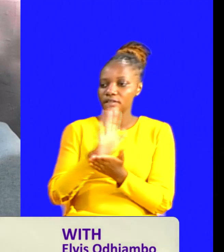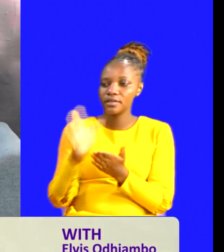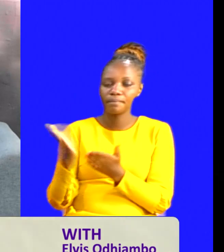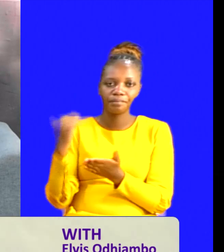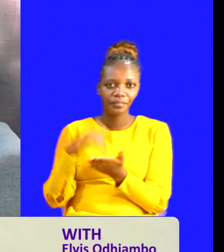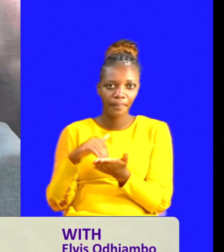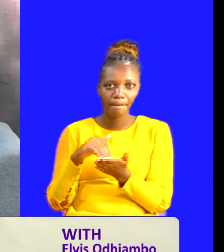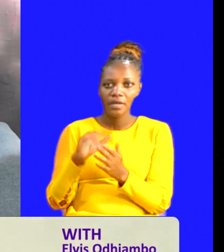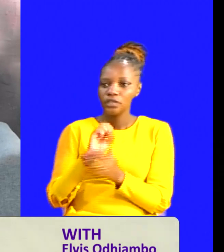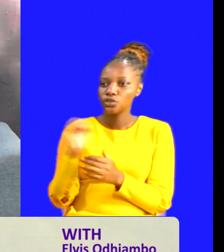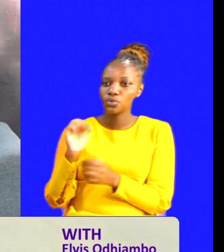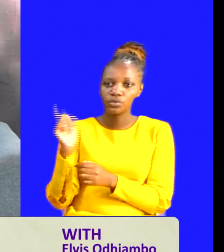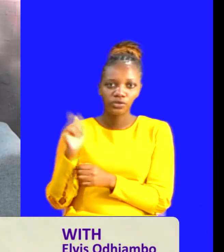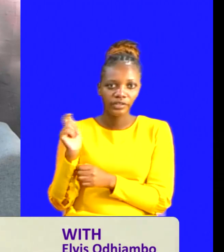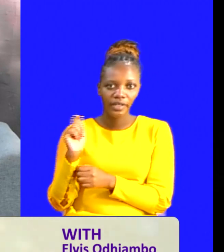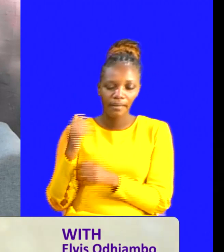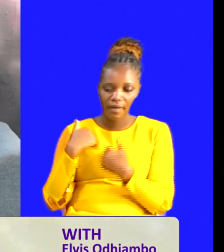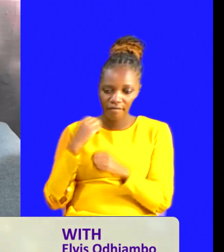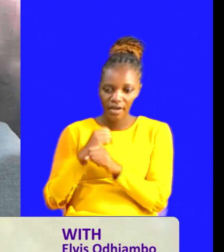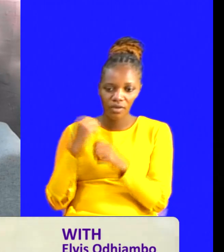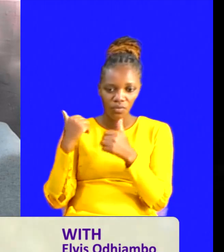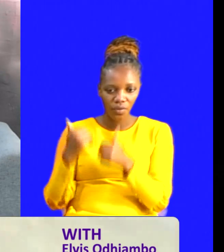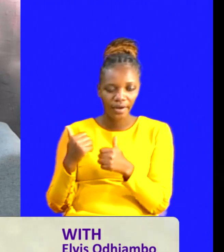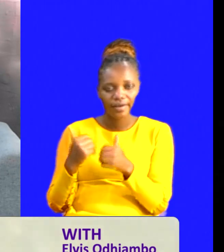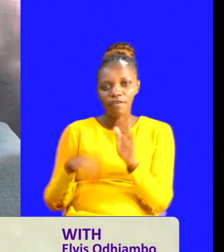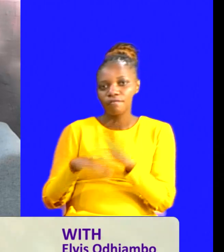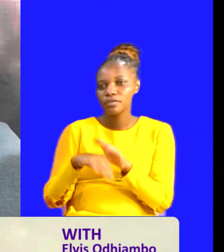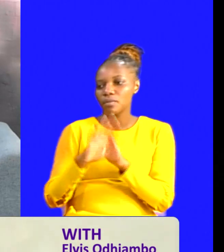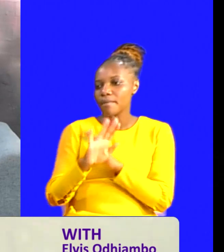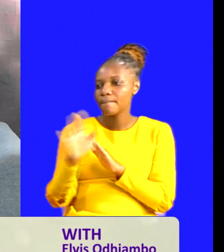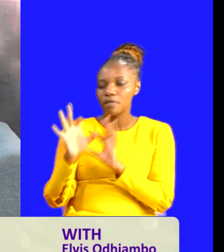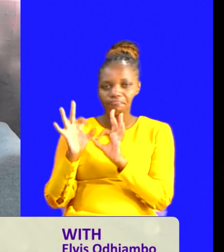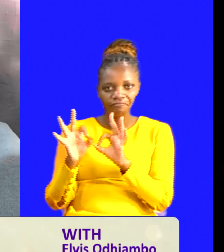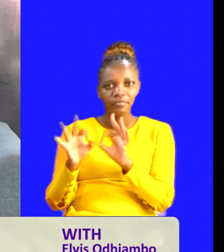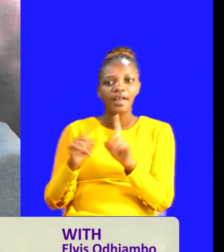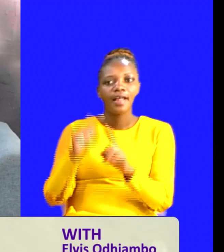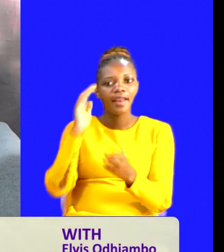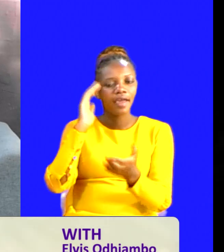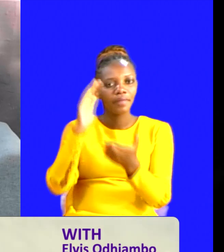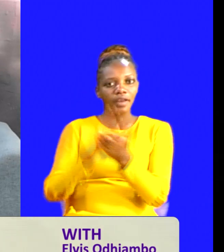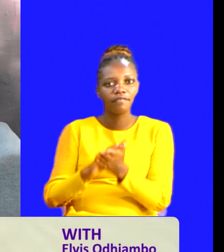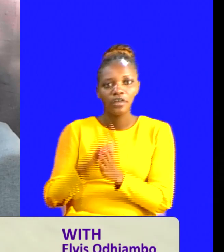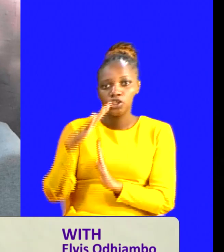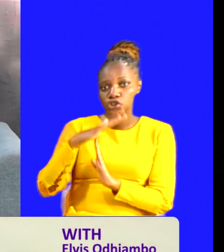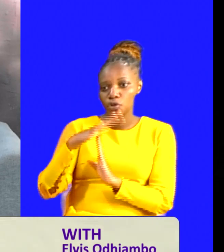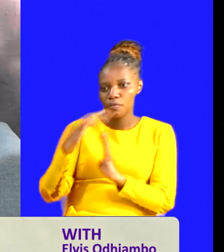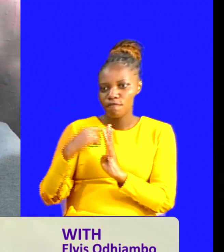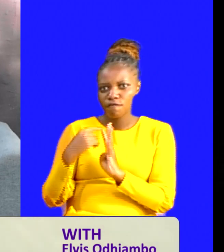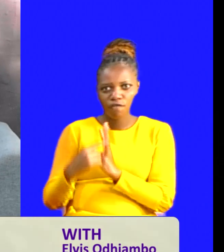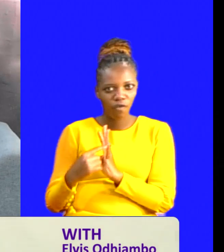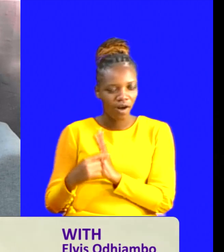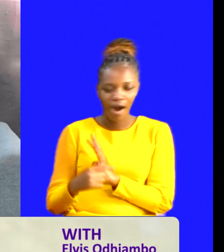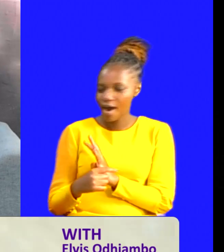So Tottenham has really revamped the way they are playing football this season, and I believe top 4 for sure.